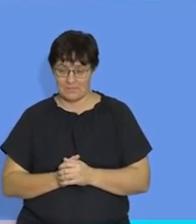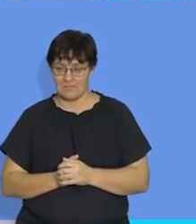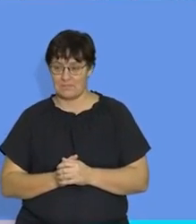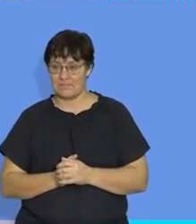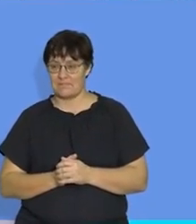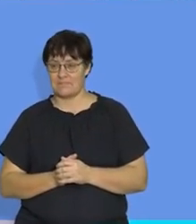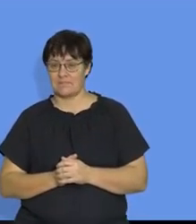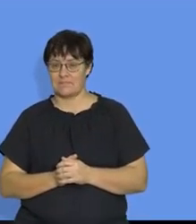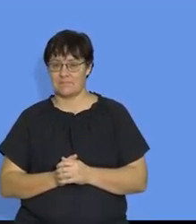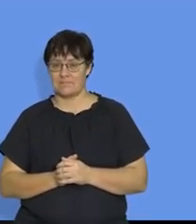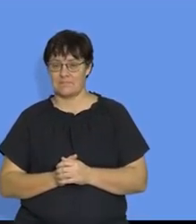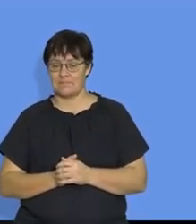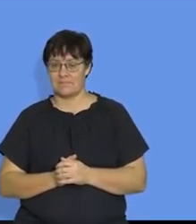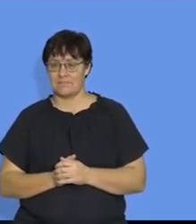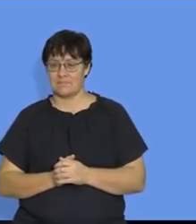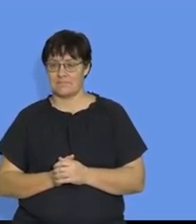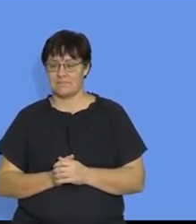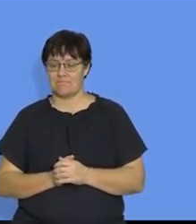go back to the board.